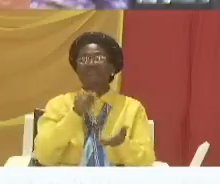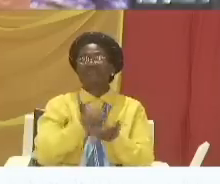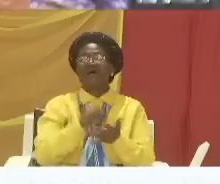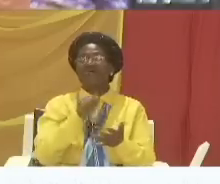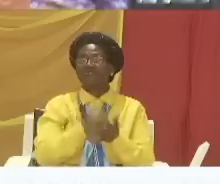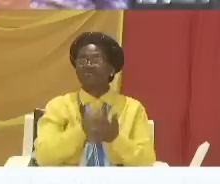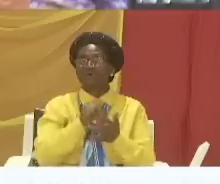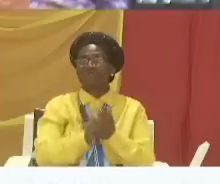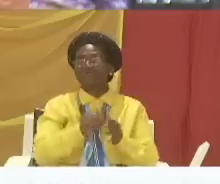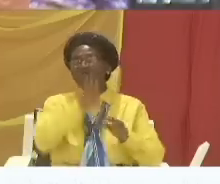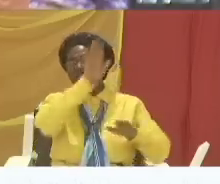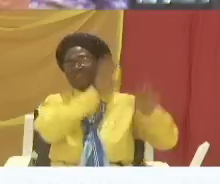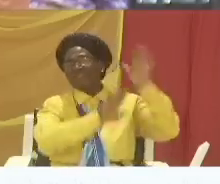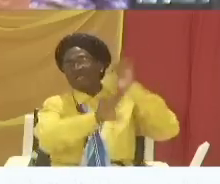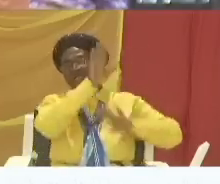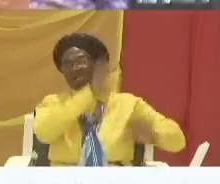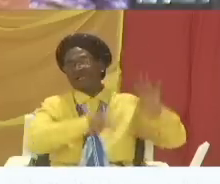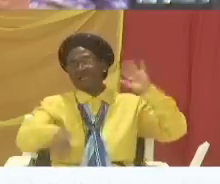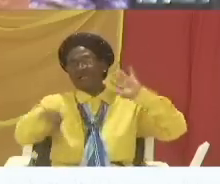generations.